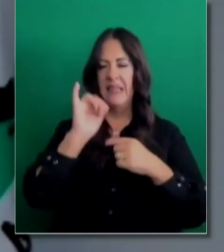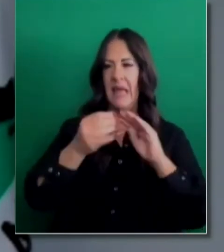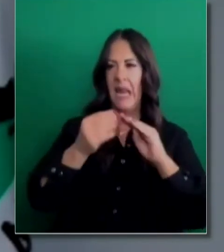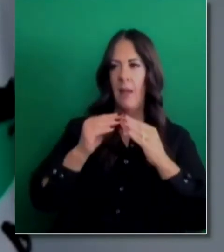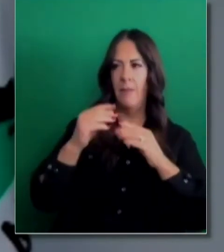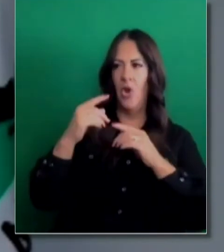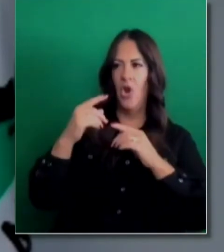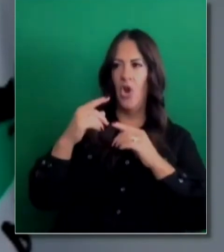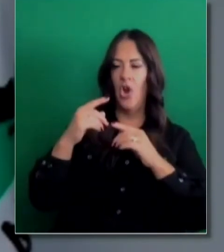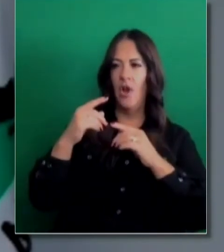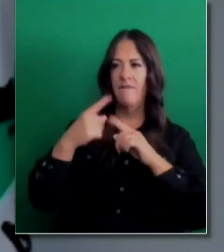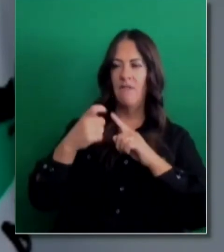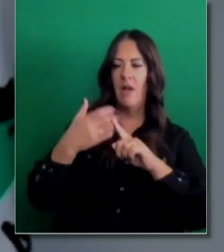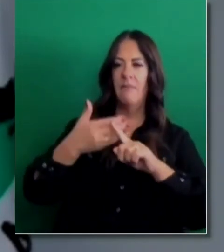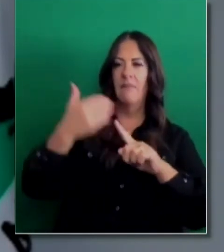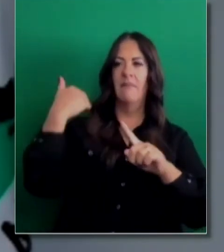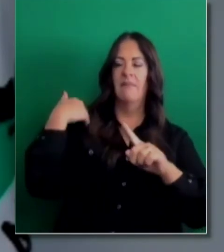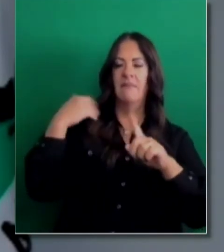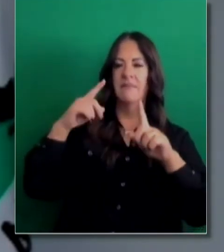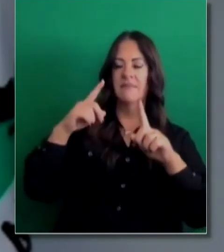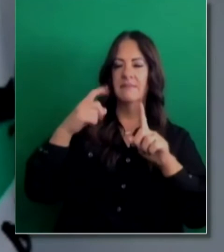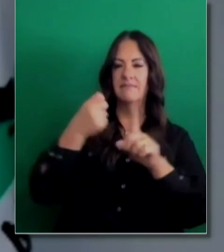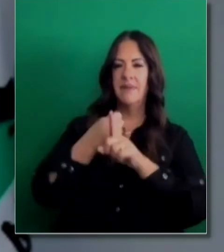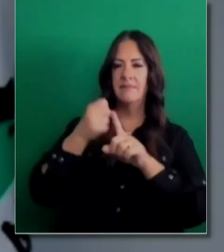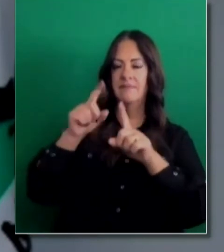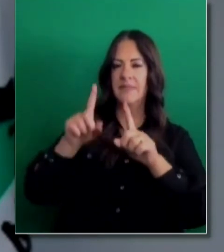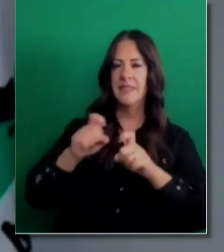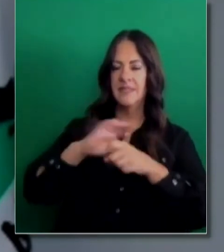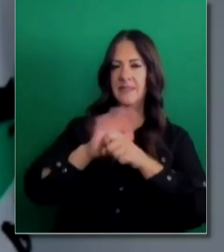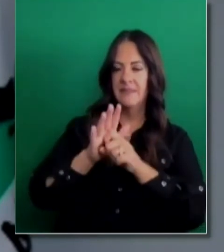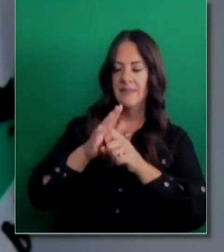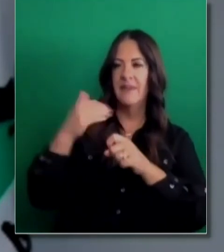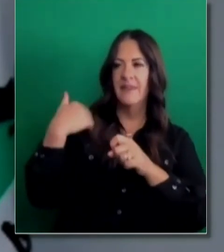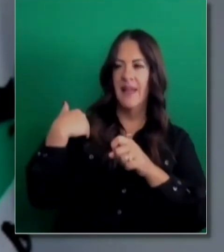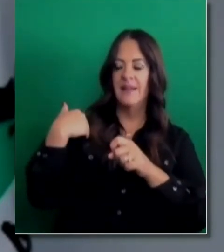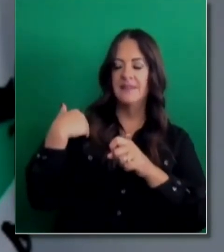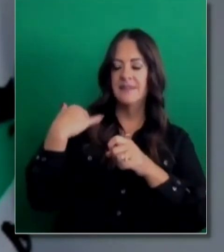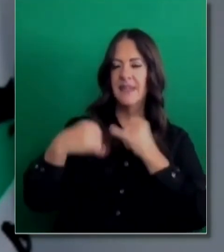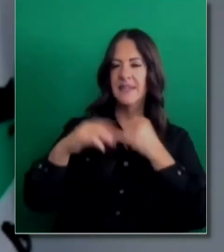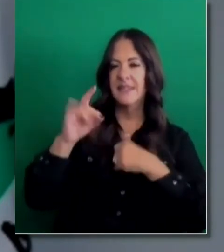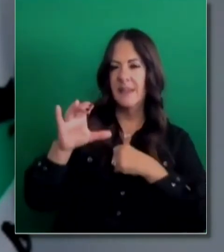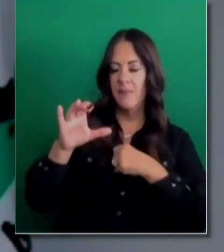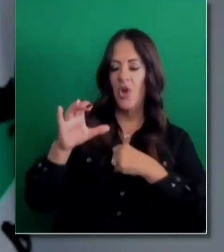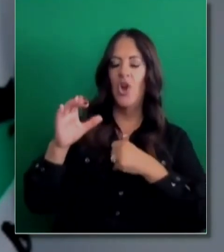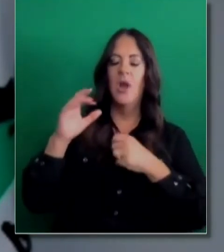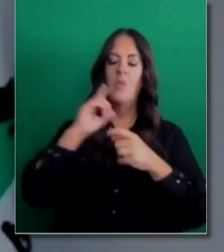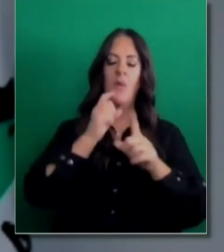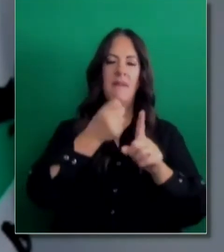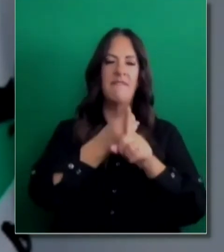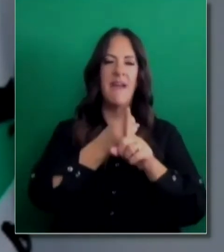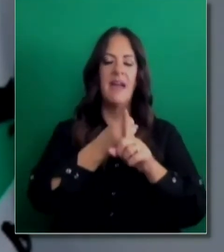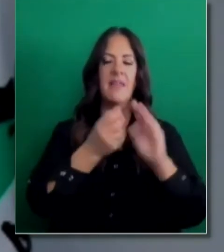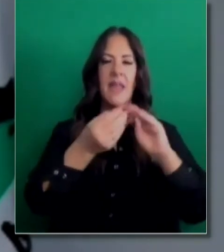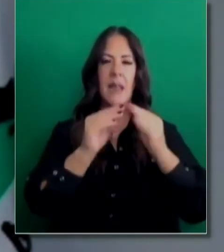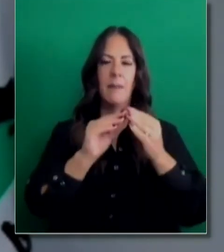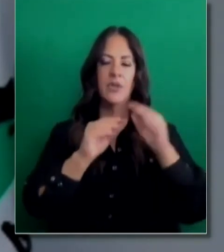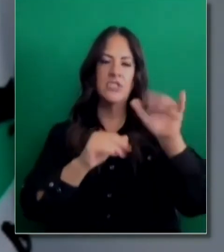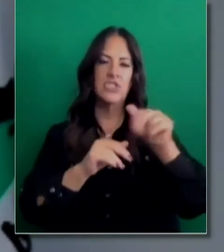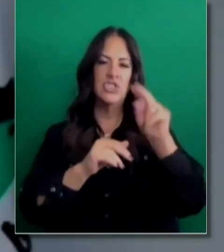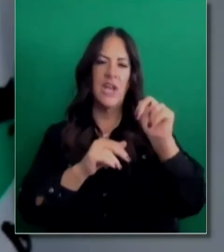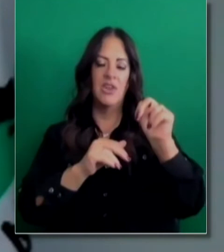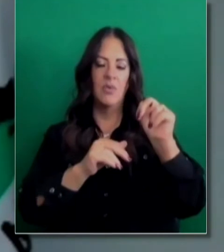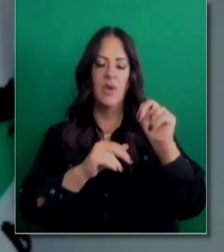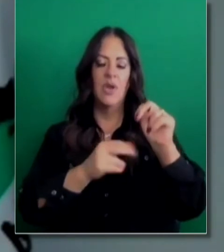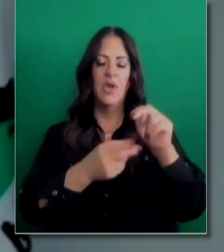we are grateful and expected, given the choices we made, the policy decisions, that we would see a slight flattening